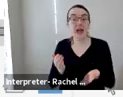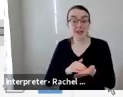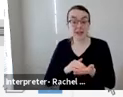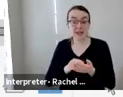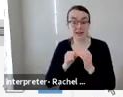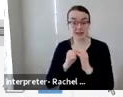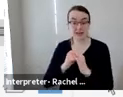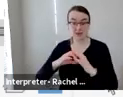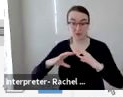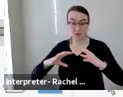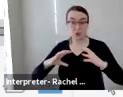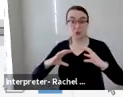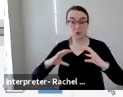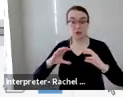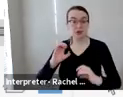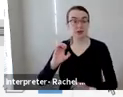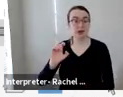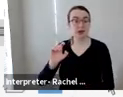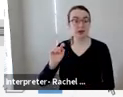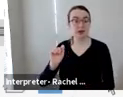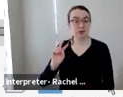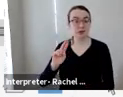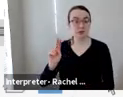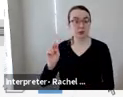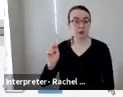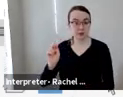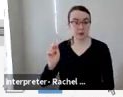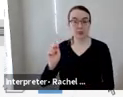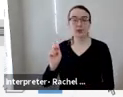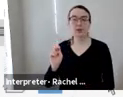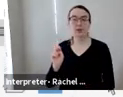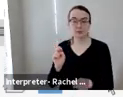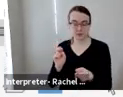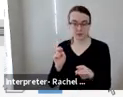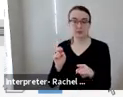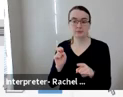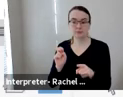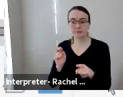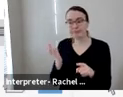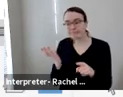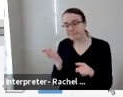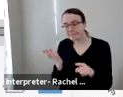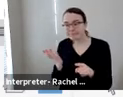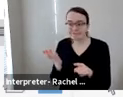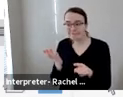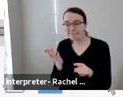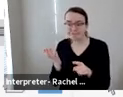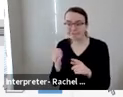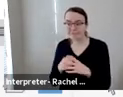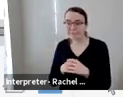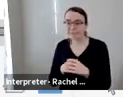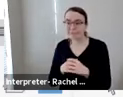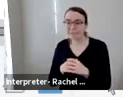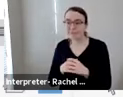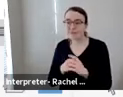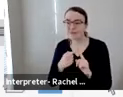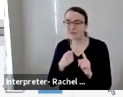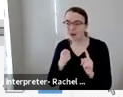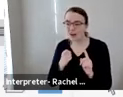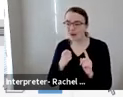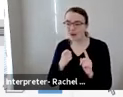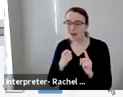I want this and this. And I'm going to say from